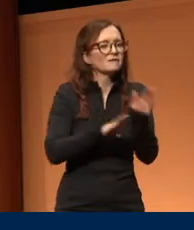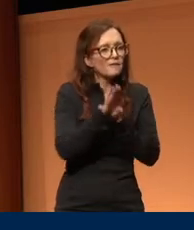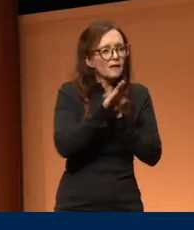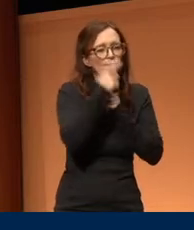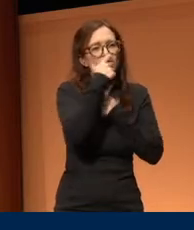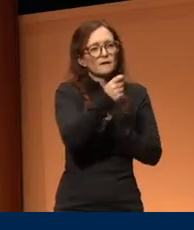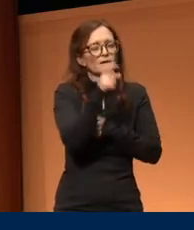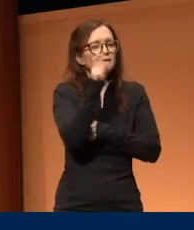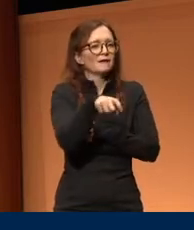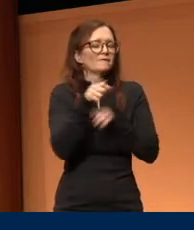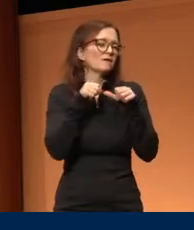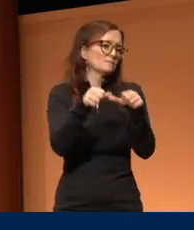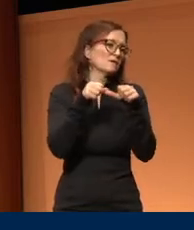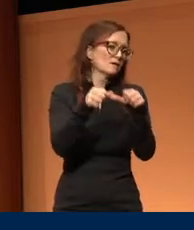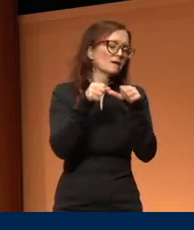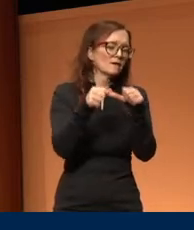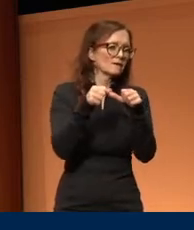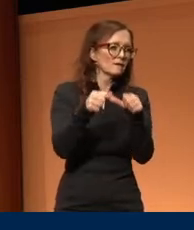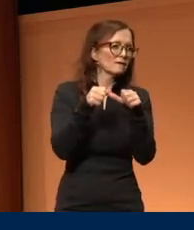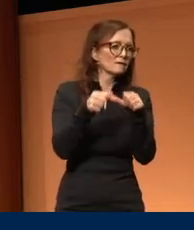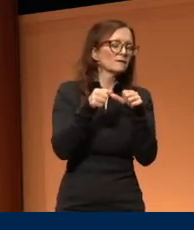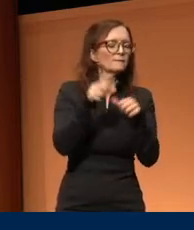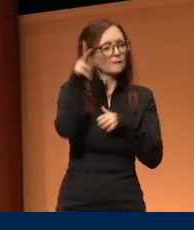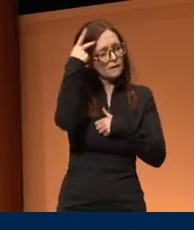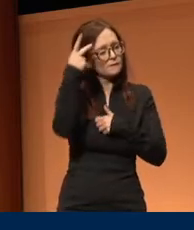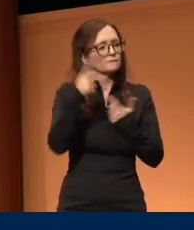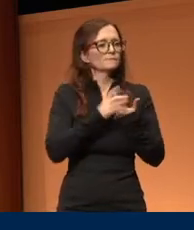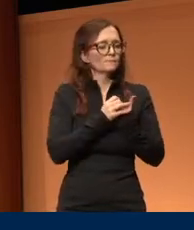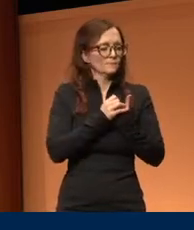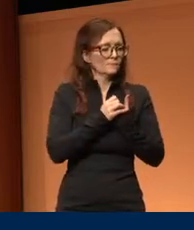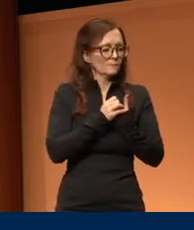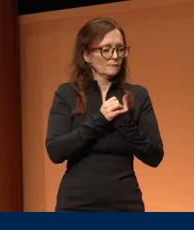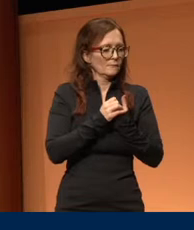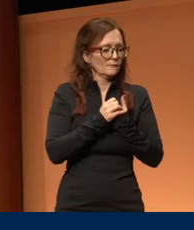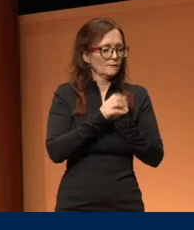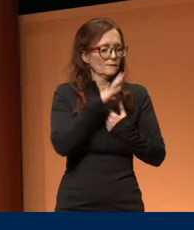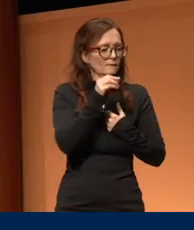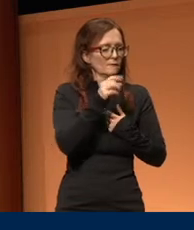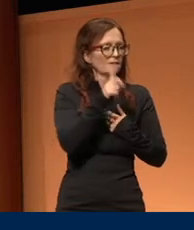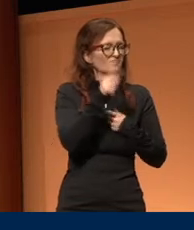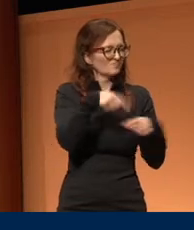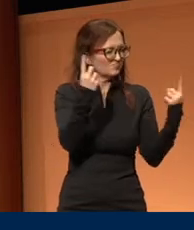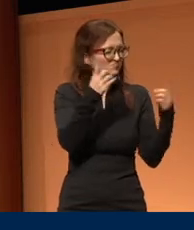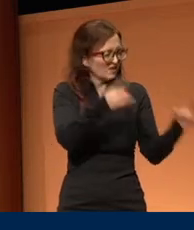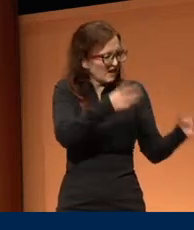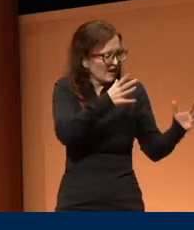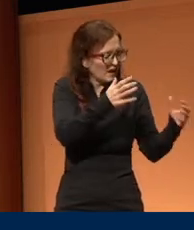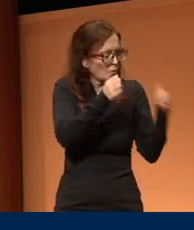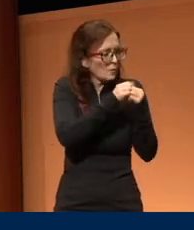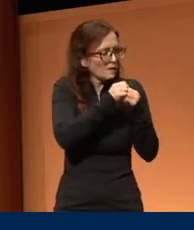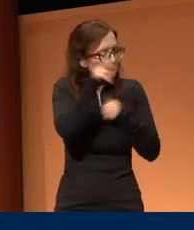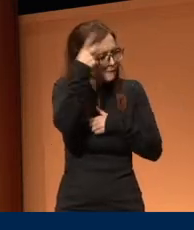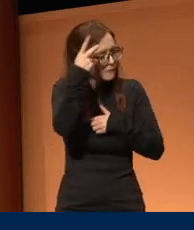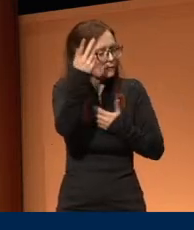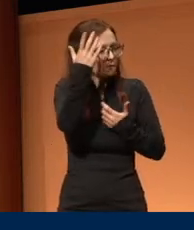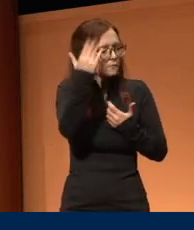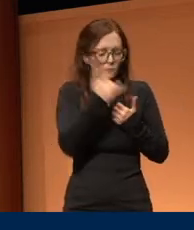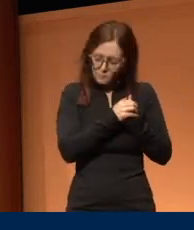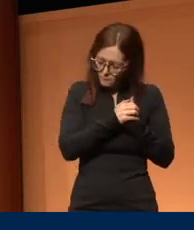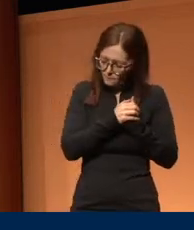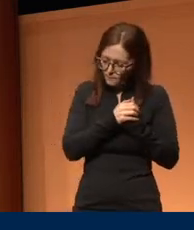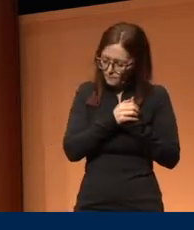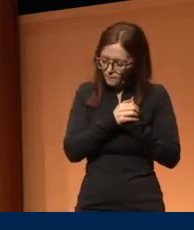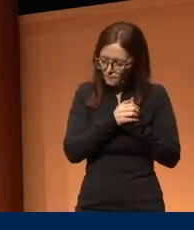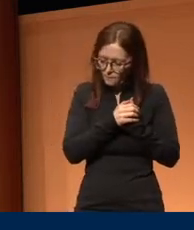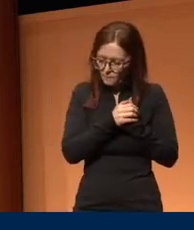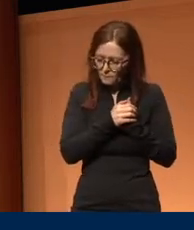we need to maintain room for electoral politics and the vitriol and hatred that comes with it, why couldn't we also carve out